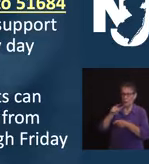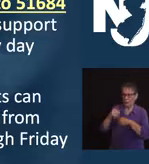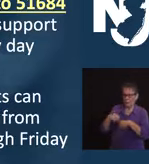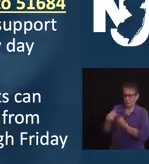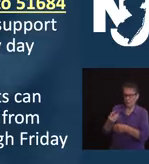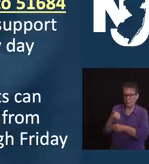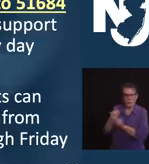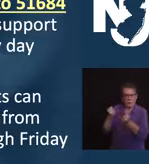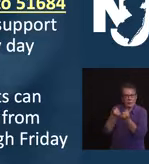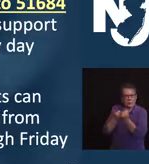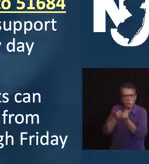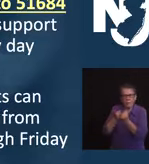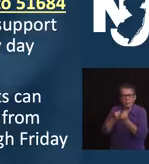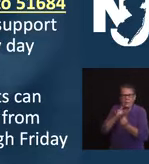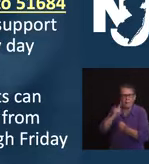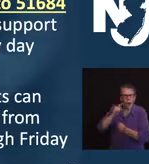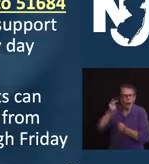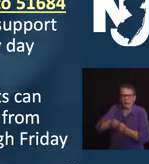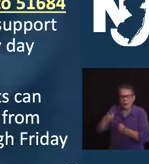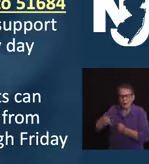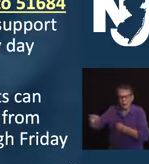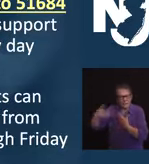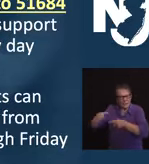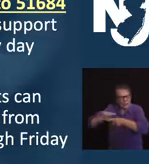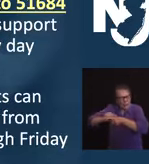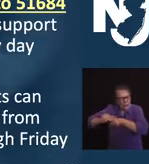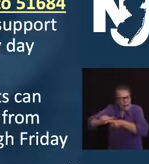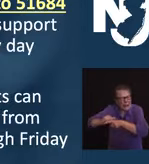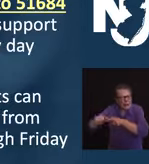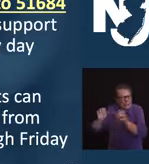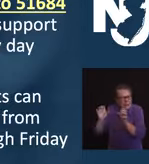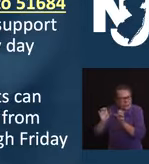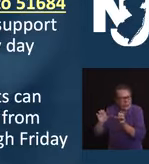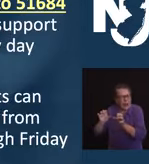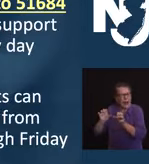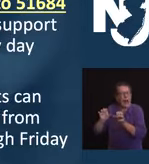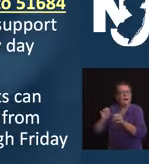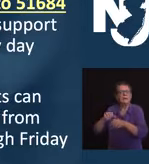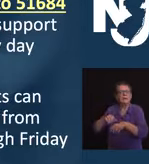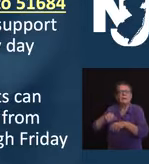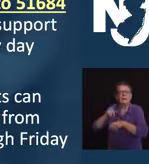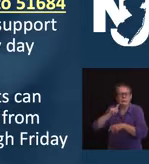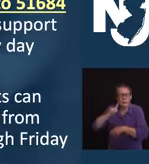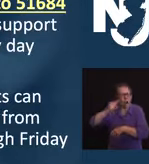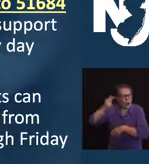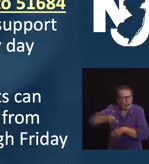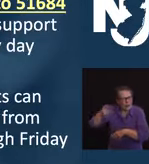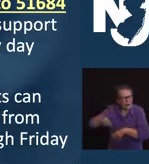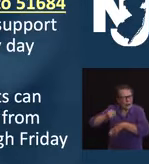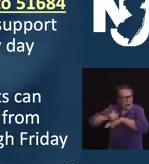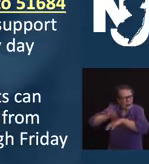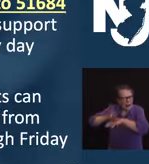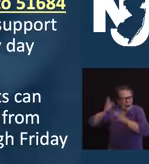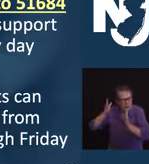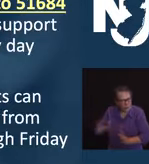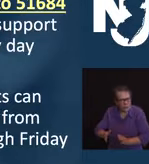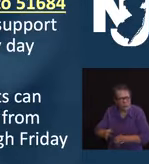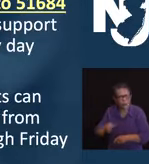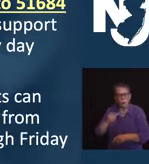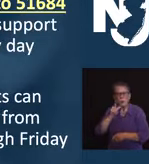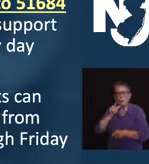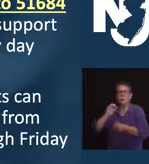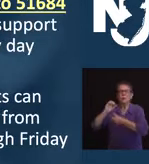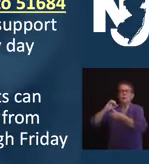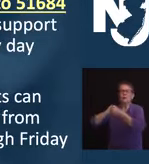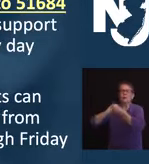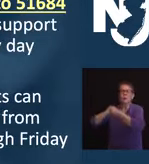of hearing, help in American Sign Language is available through a partnership with Access at St. Joseph's Health in Patterson.